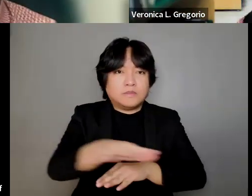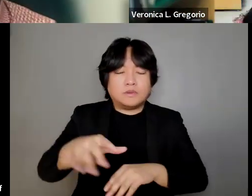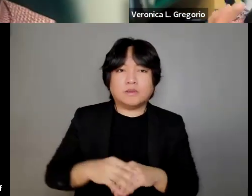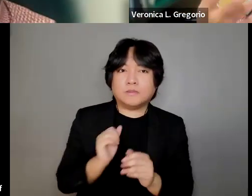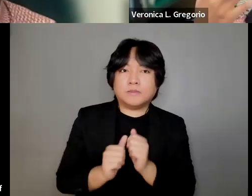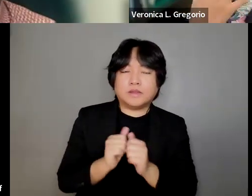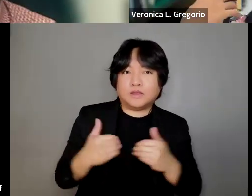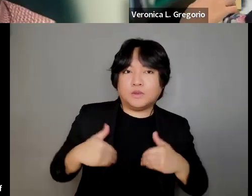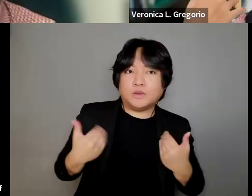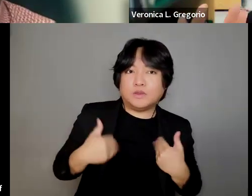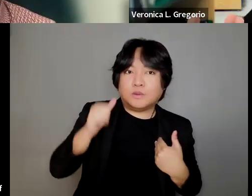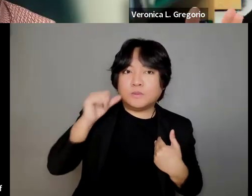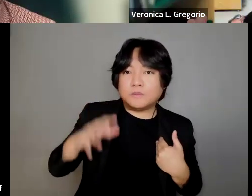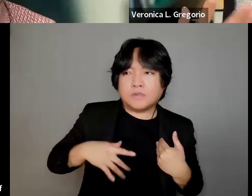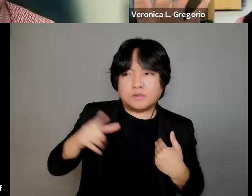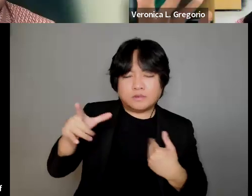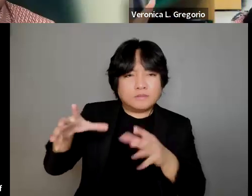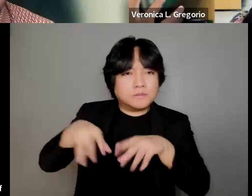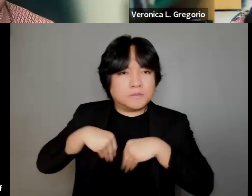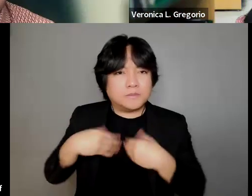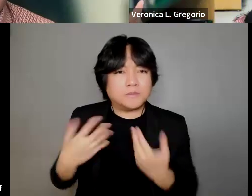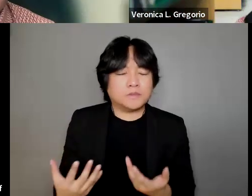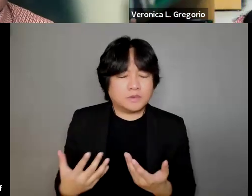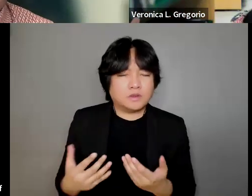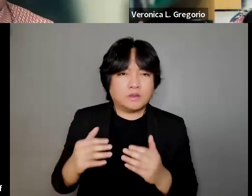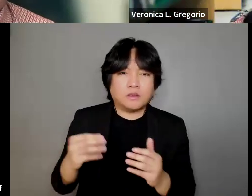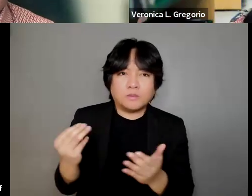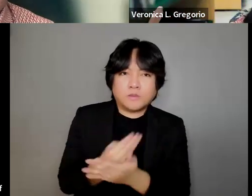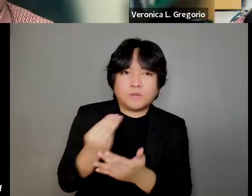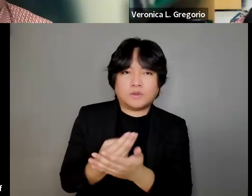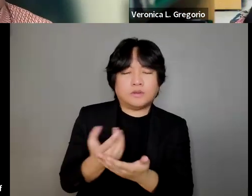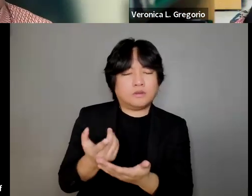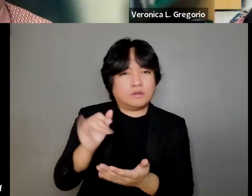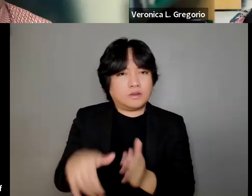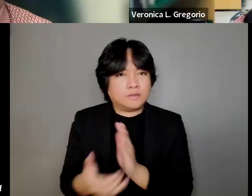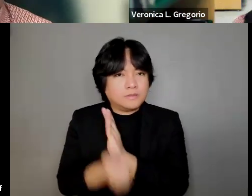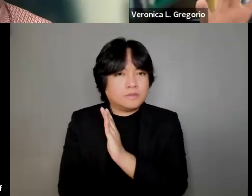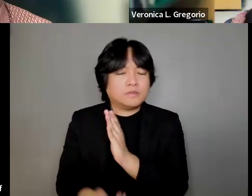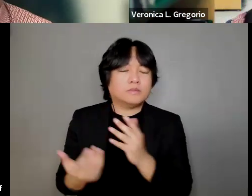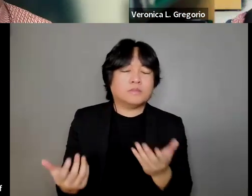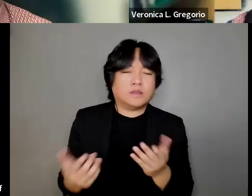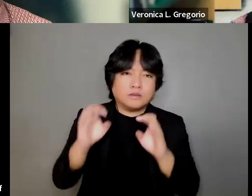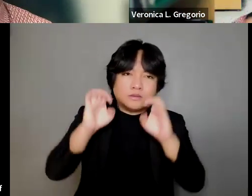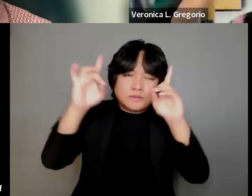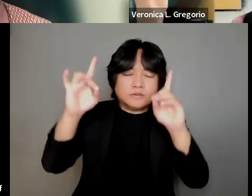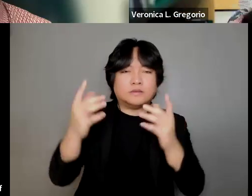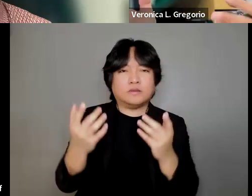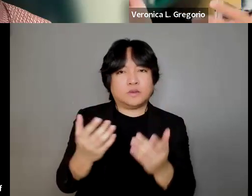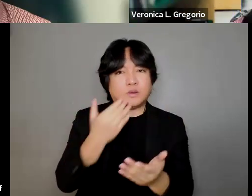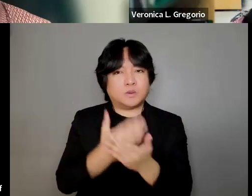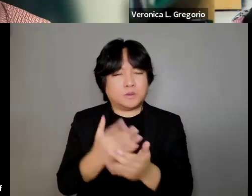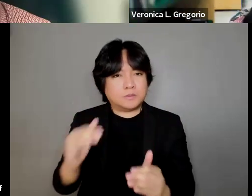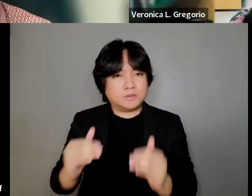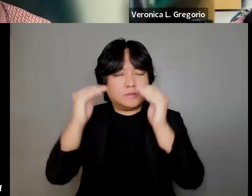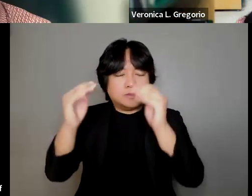embrace modernity by pursuing labor export-oriented education. And then, kapag